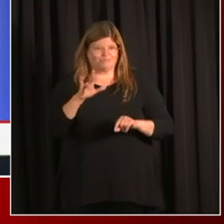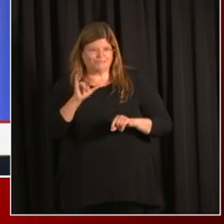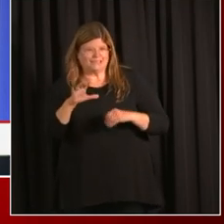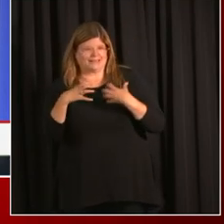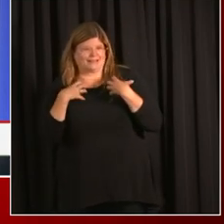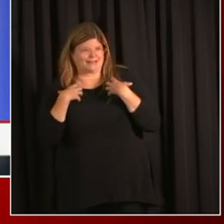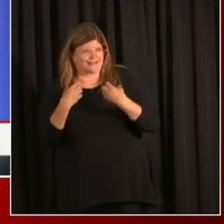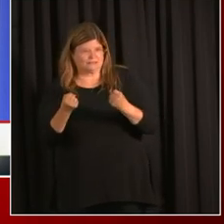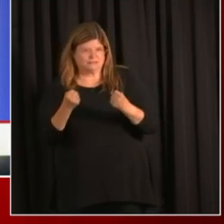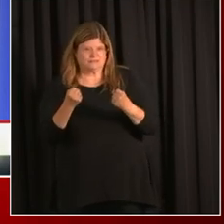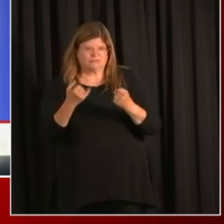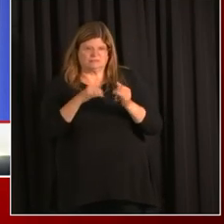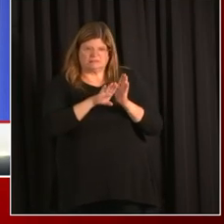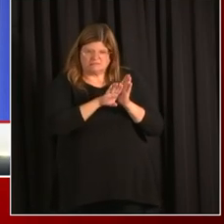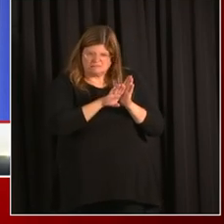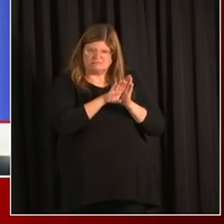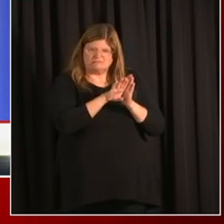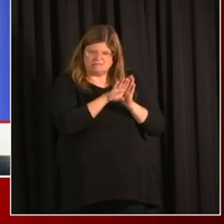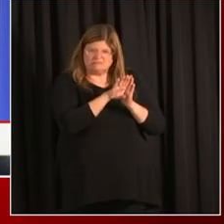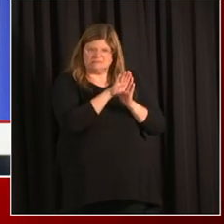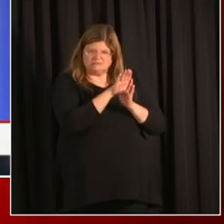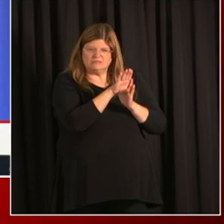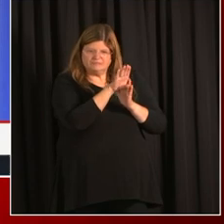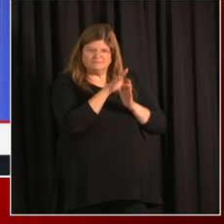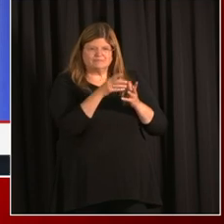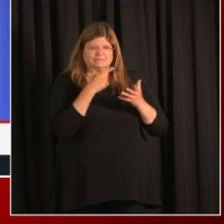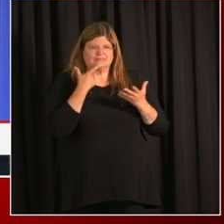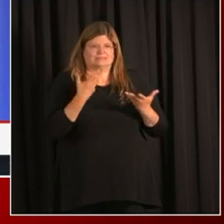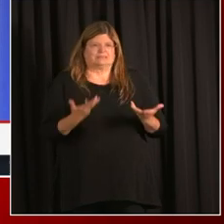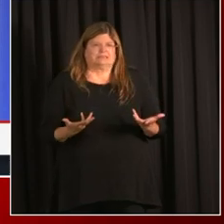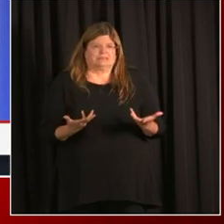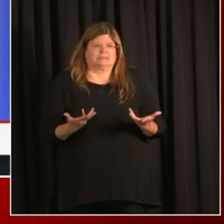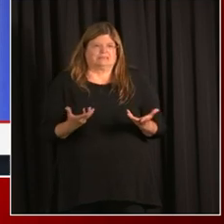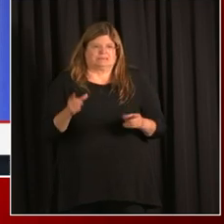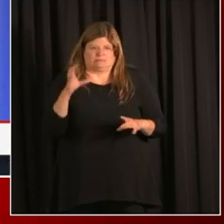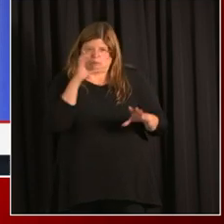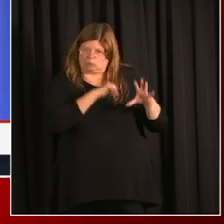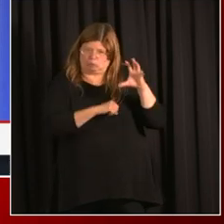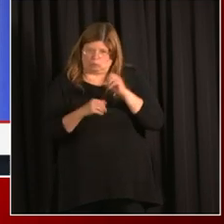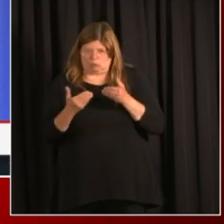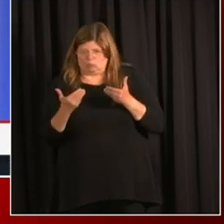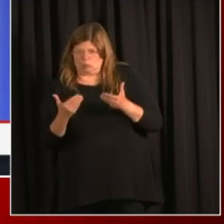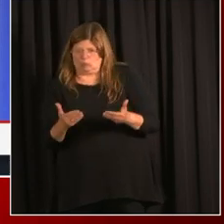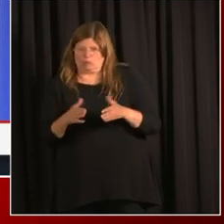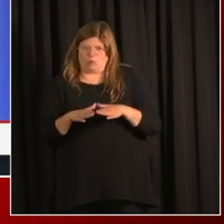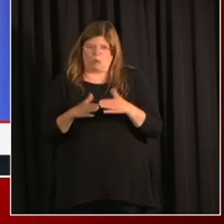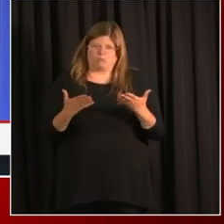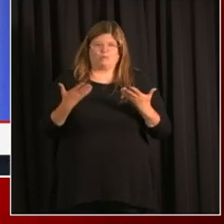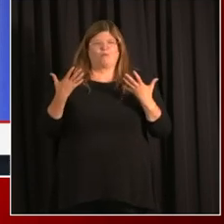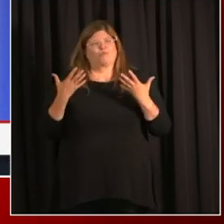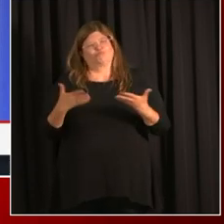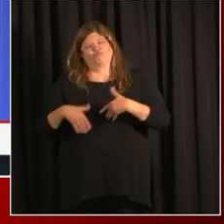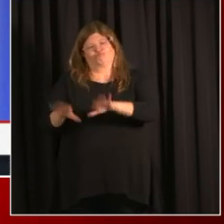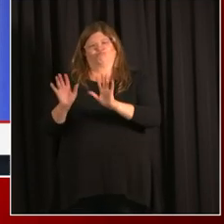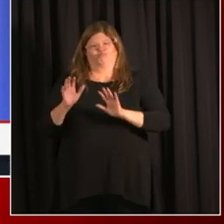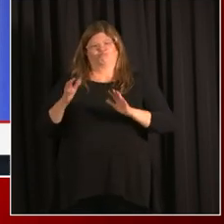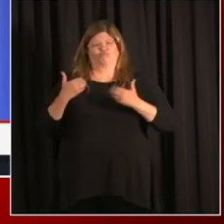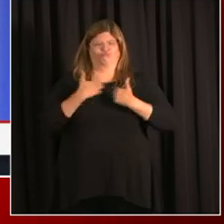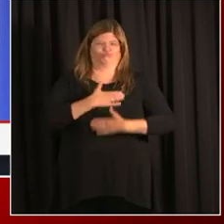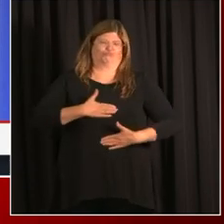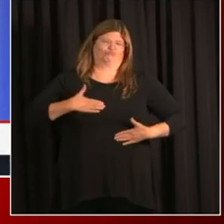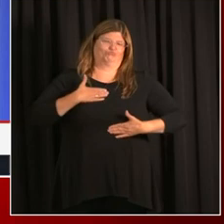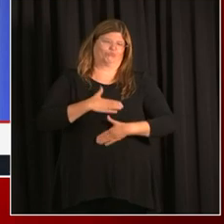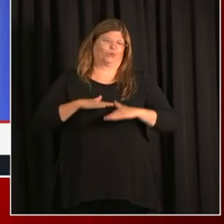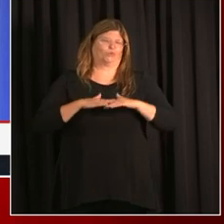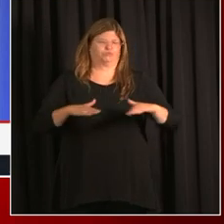right direction, that we would be able to open our pools and allow our residents to enjoy pool